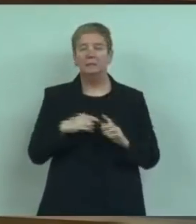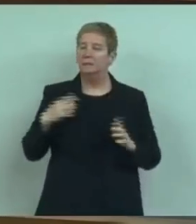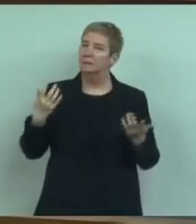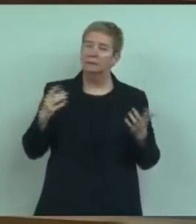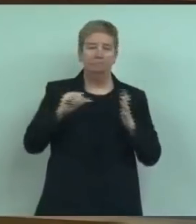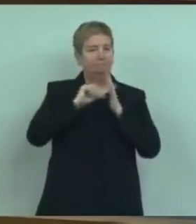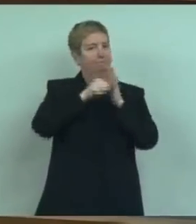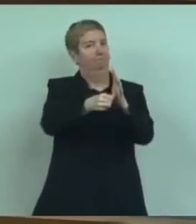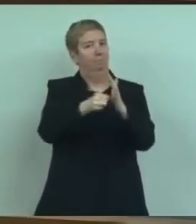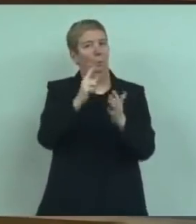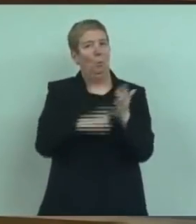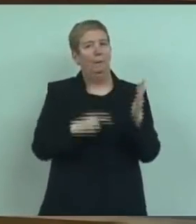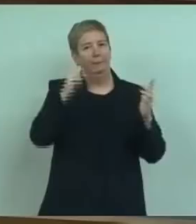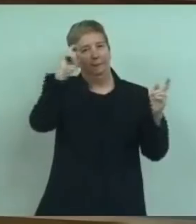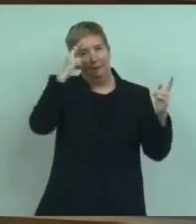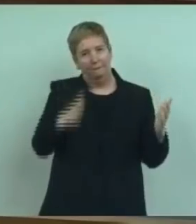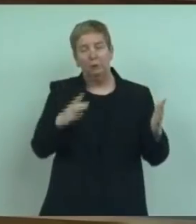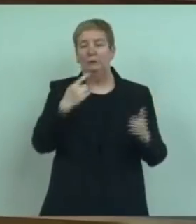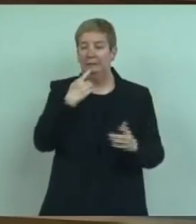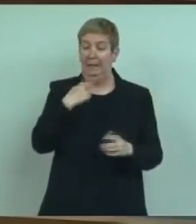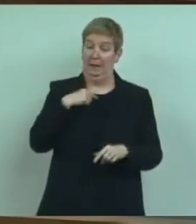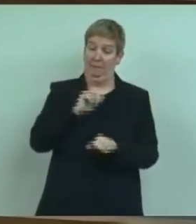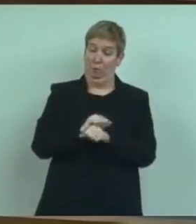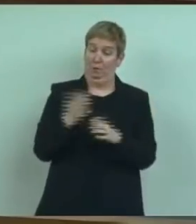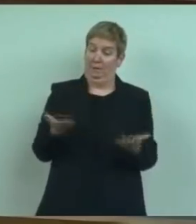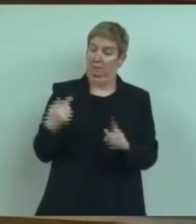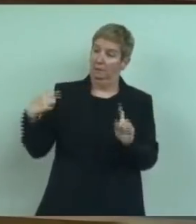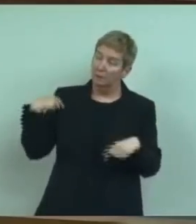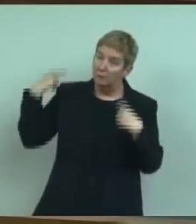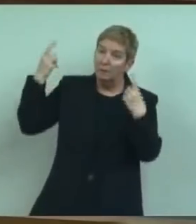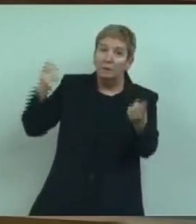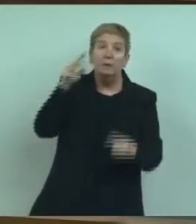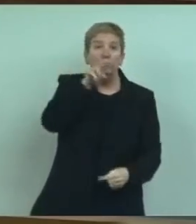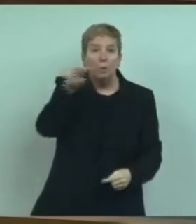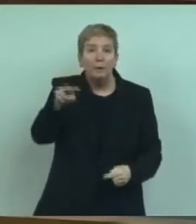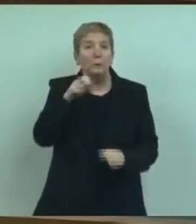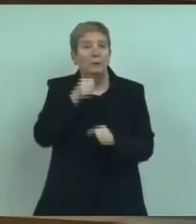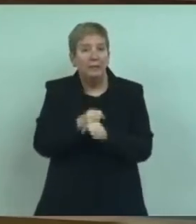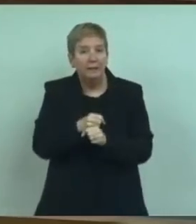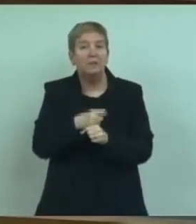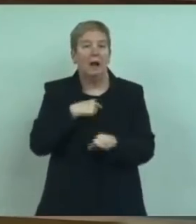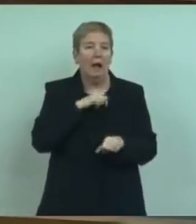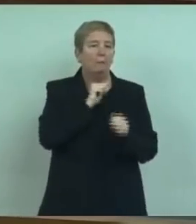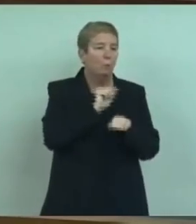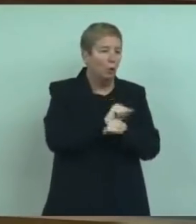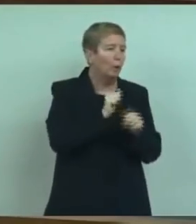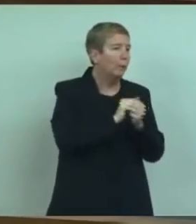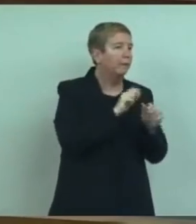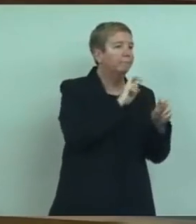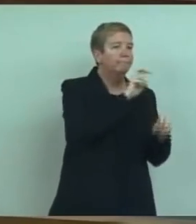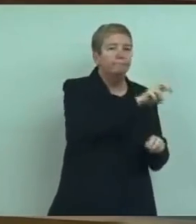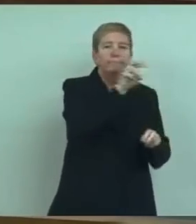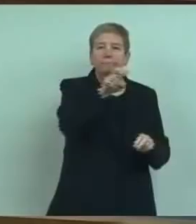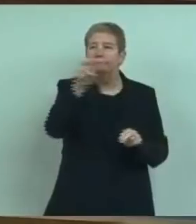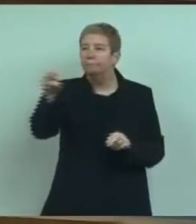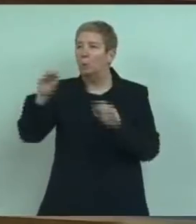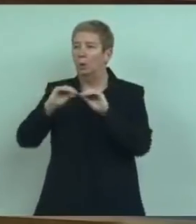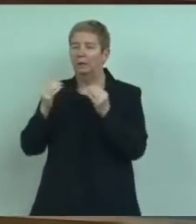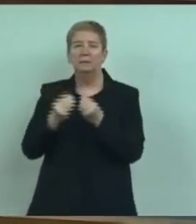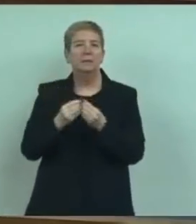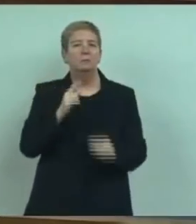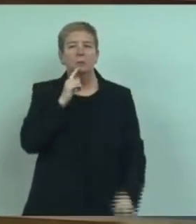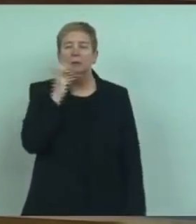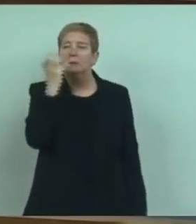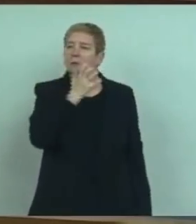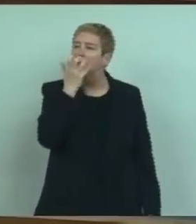governor said. I've been here for 22 years in healthcare, worked for several of the major healthcare organizations in the state. I have never seen